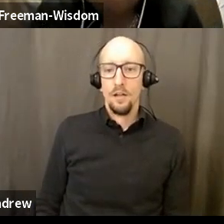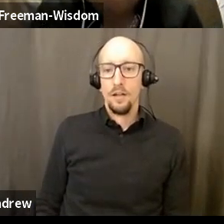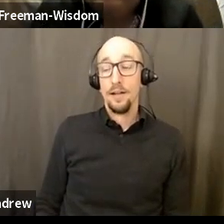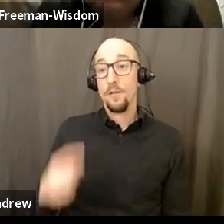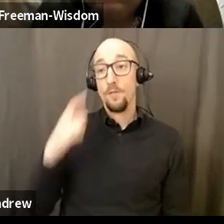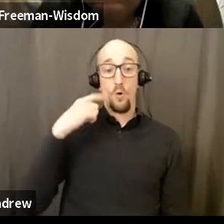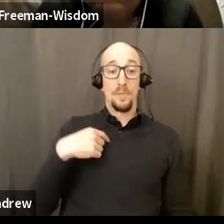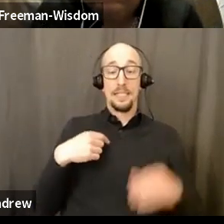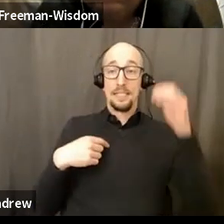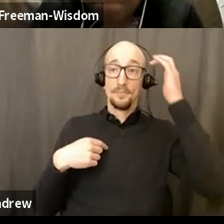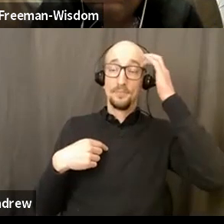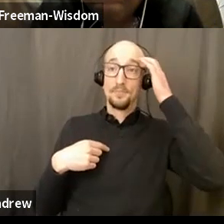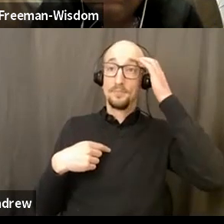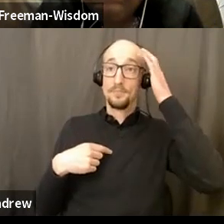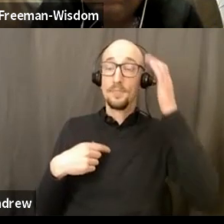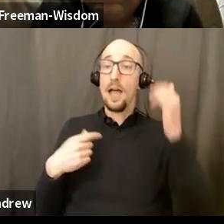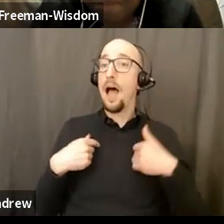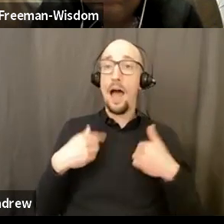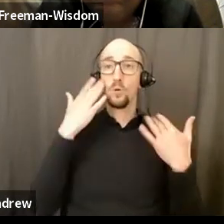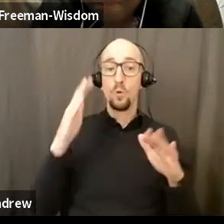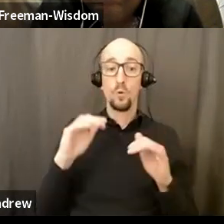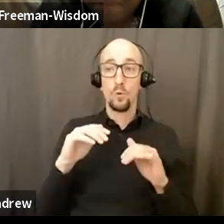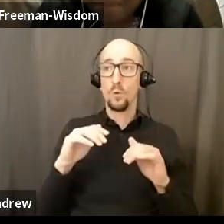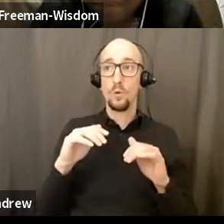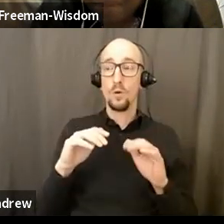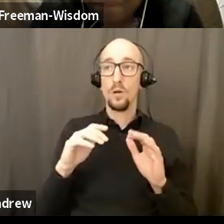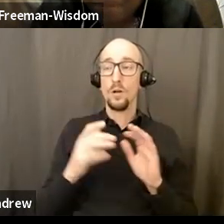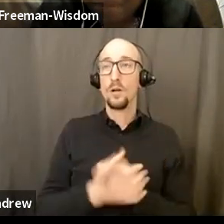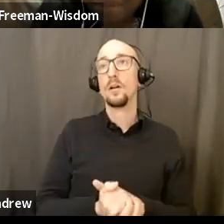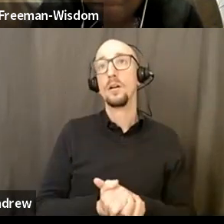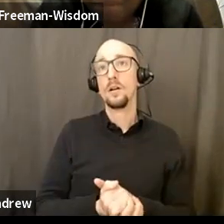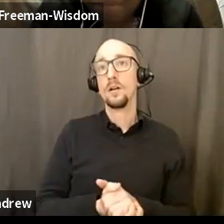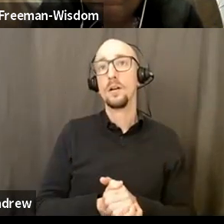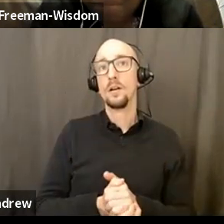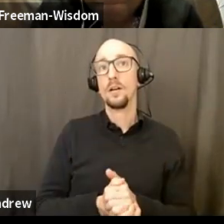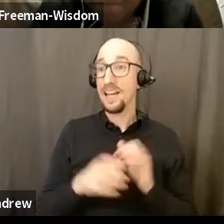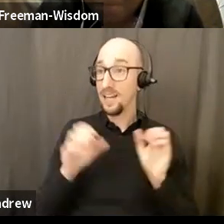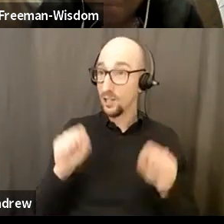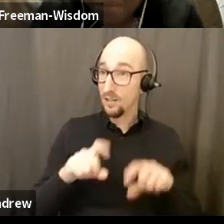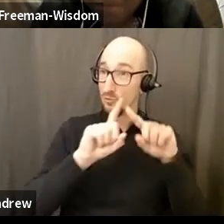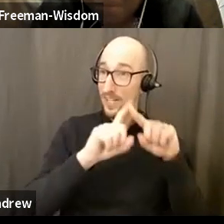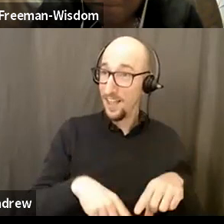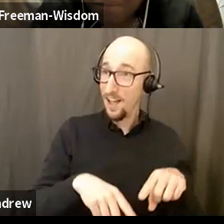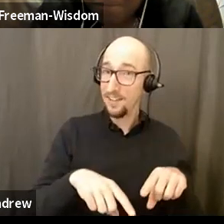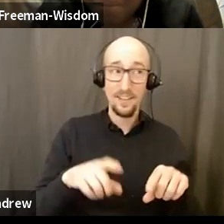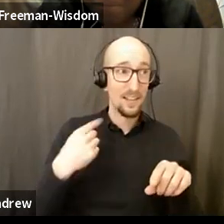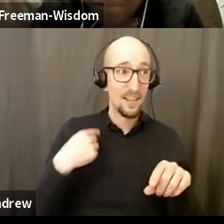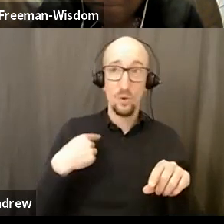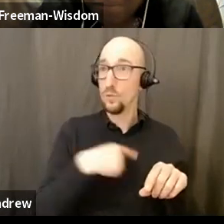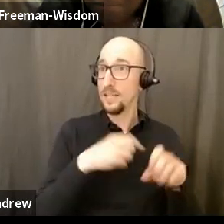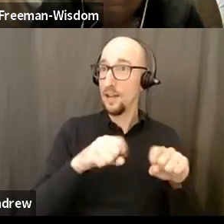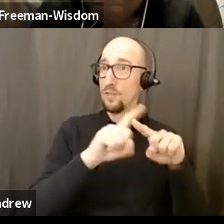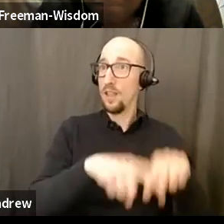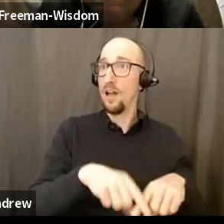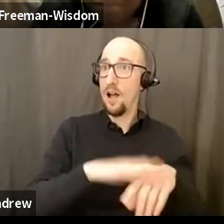I just don't know how we can rely on a GPA with all of the things